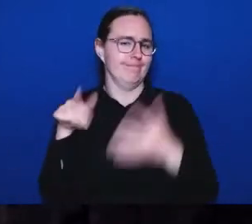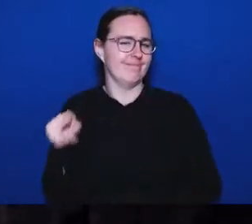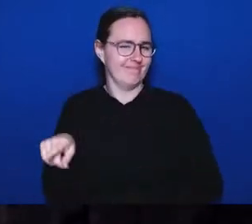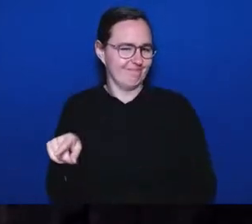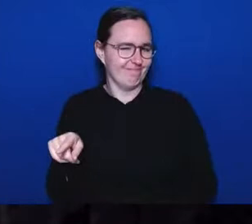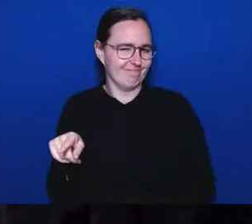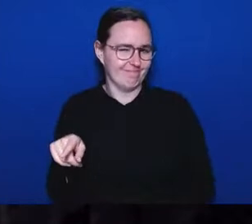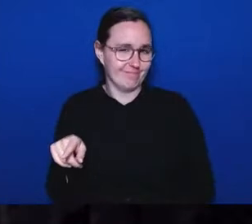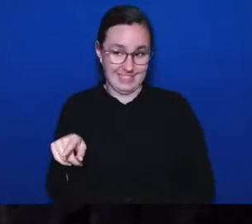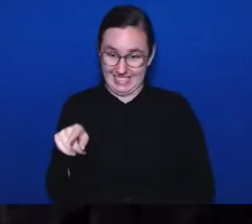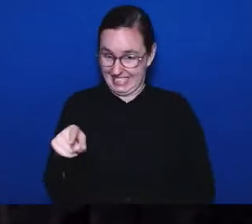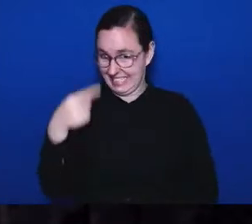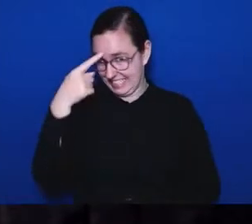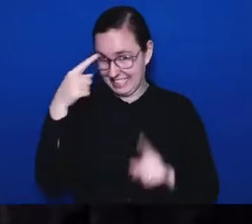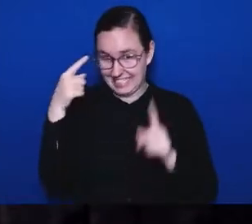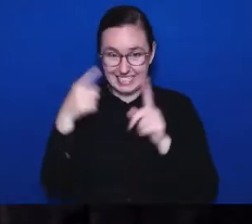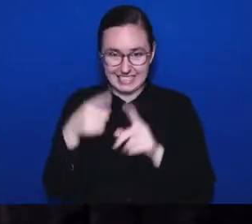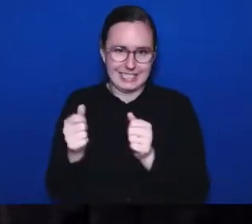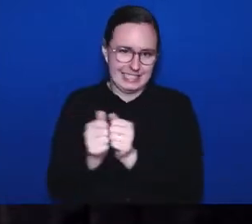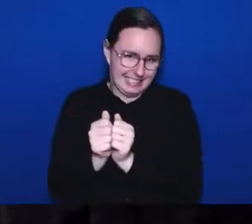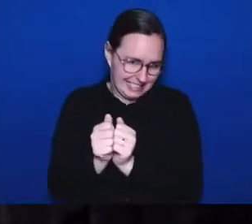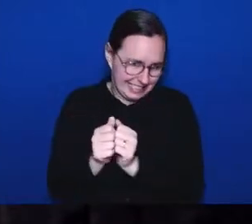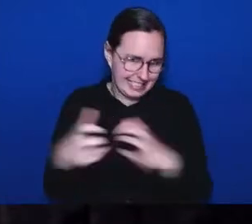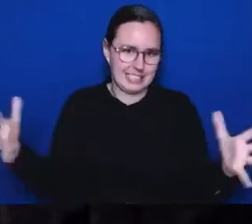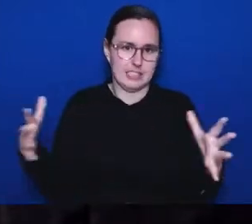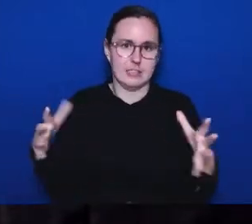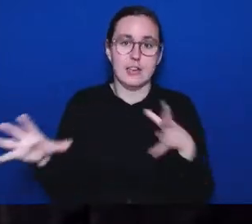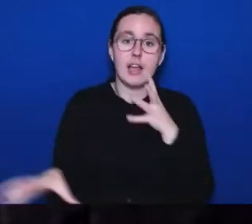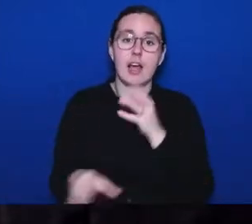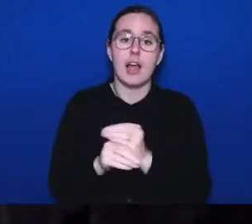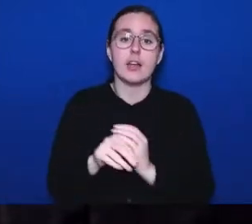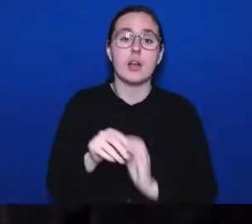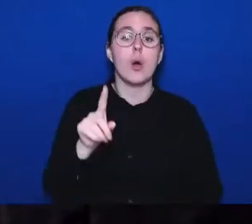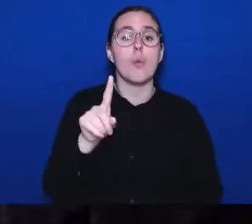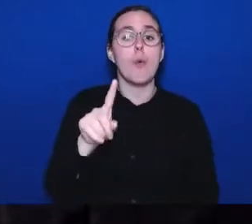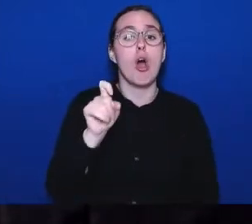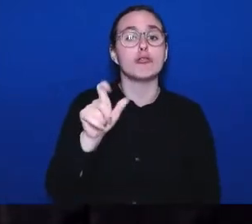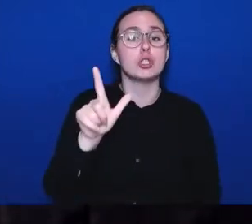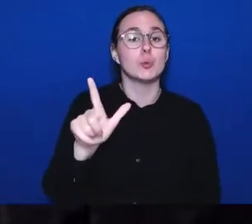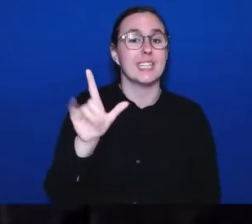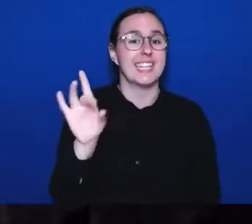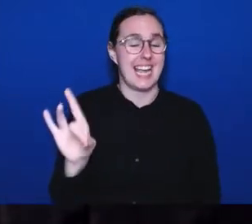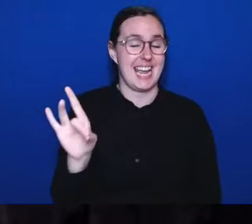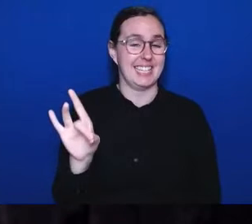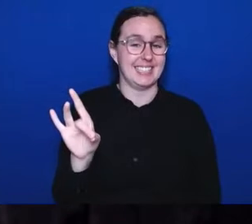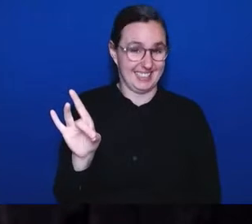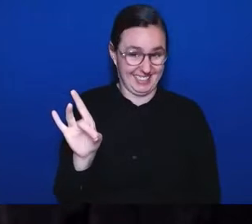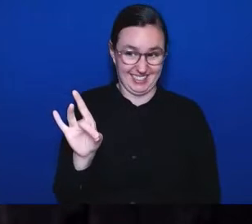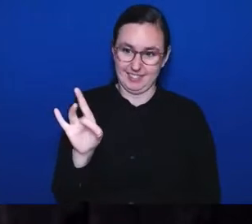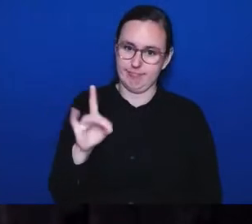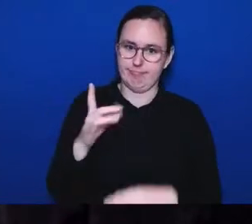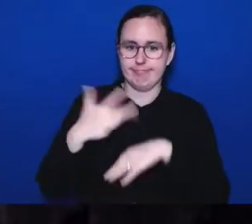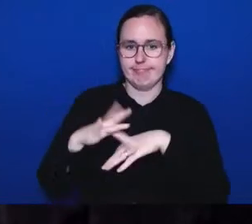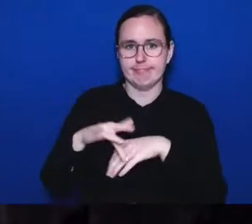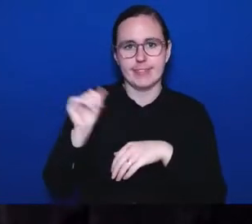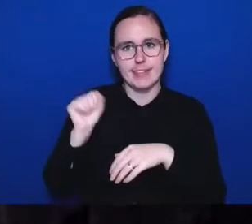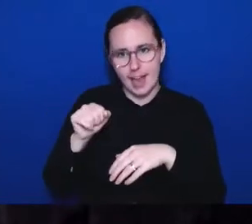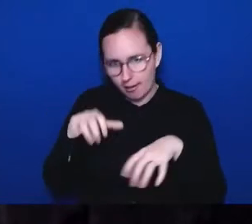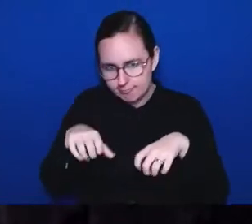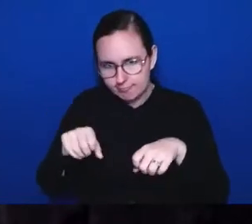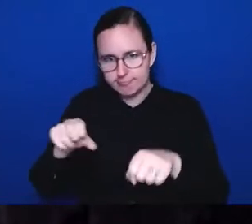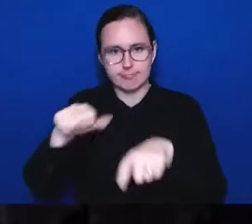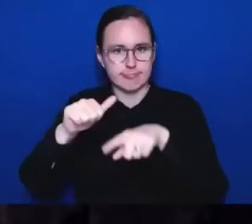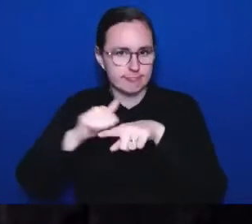UBC the number of spaces, when 92% of those doctors stay in BC, you know that's going to mean more for full-service family